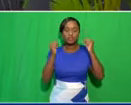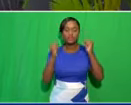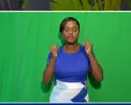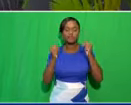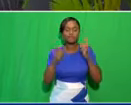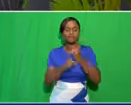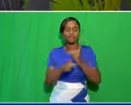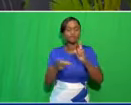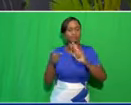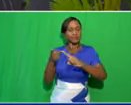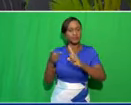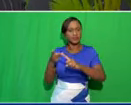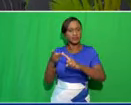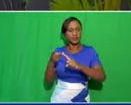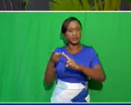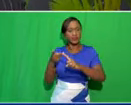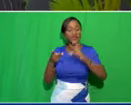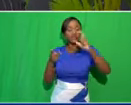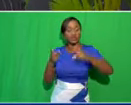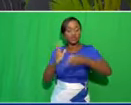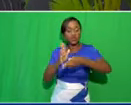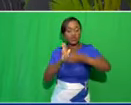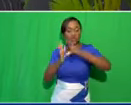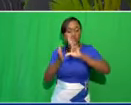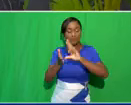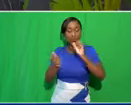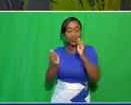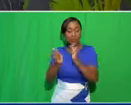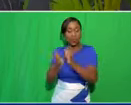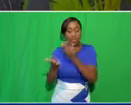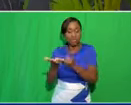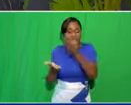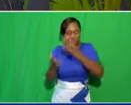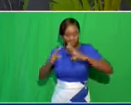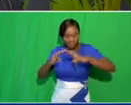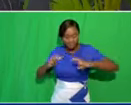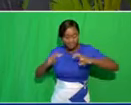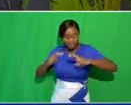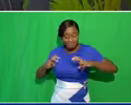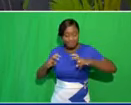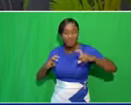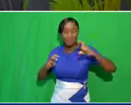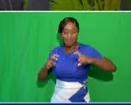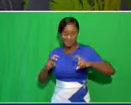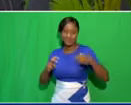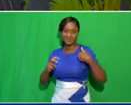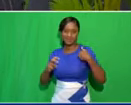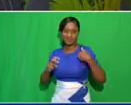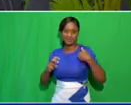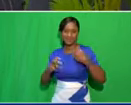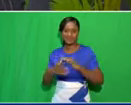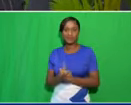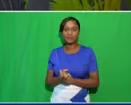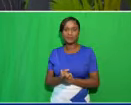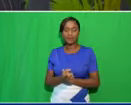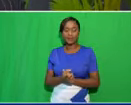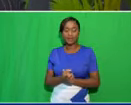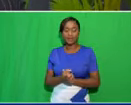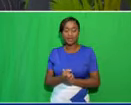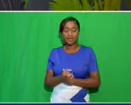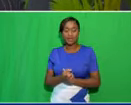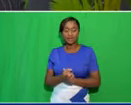second thing is to review it with data. That's what we saw in the instance of Singapore. They are